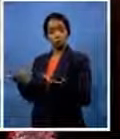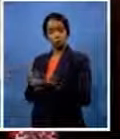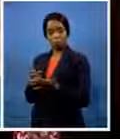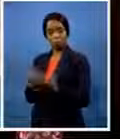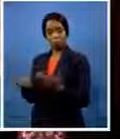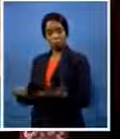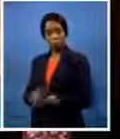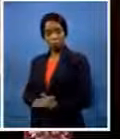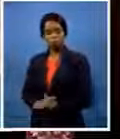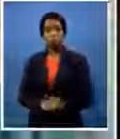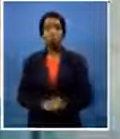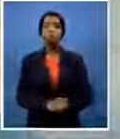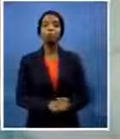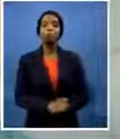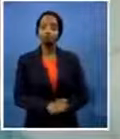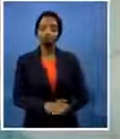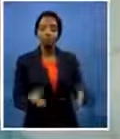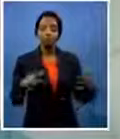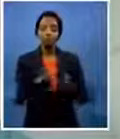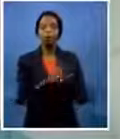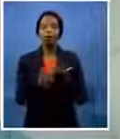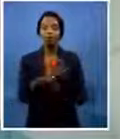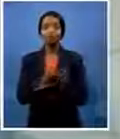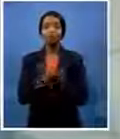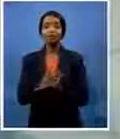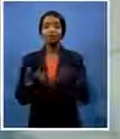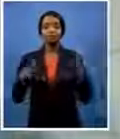this mean, the COVID-19 mean